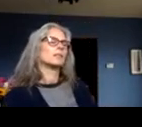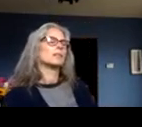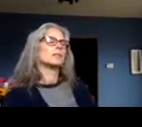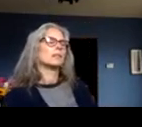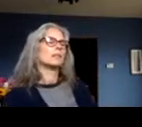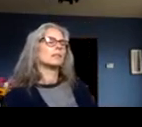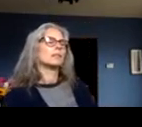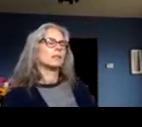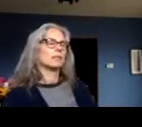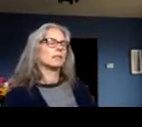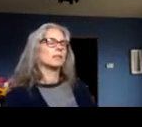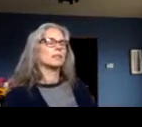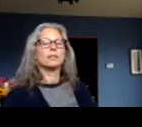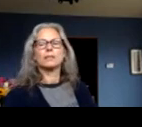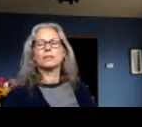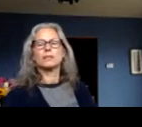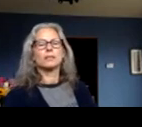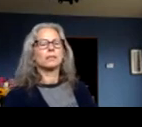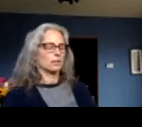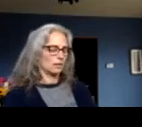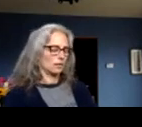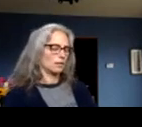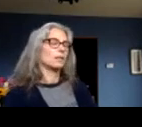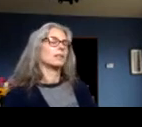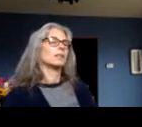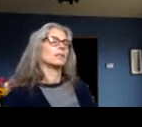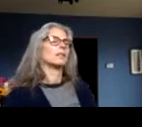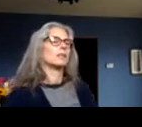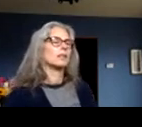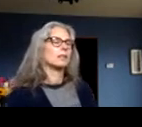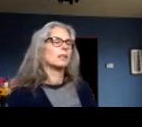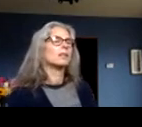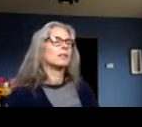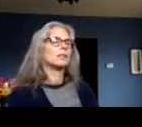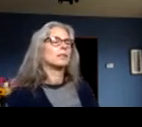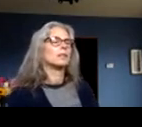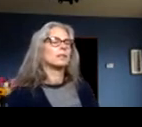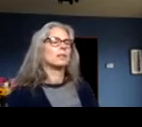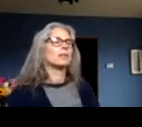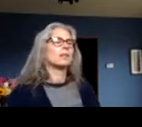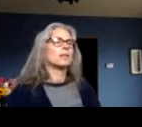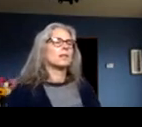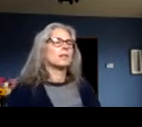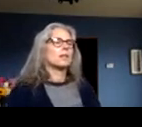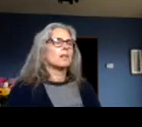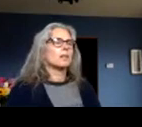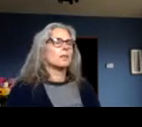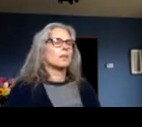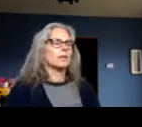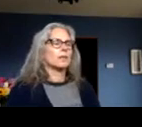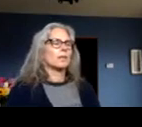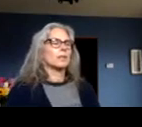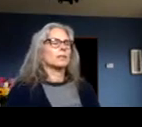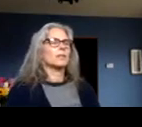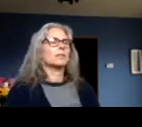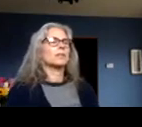I didn't talk a whole lot about the stream. The stream is the place for announcements and reminders. Again, it's that first